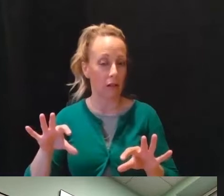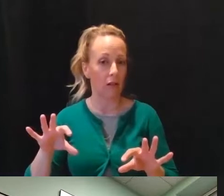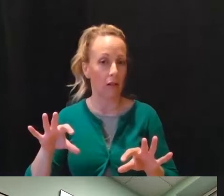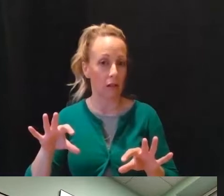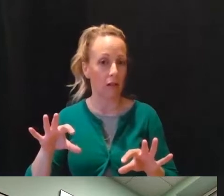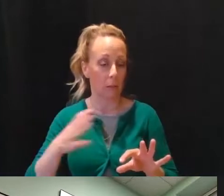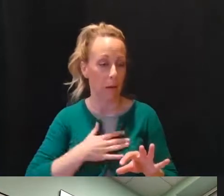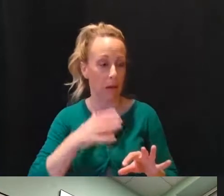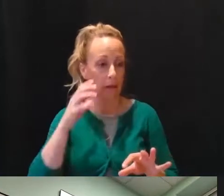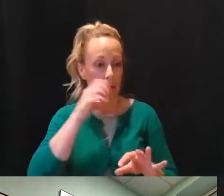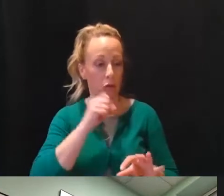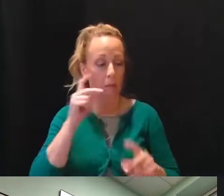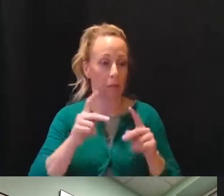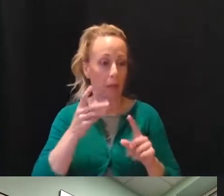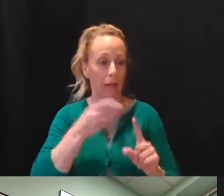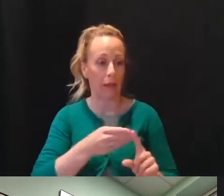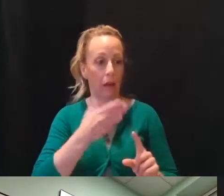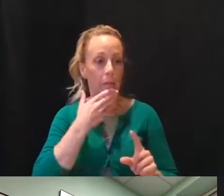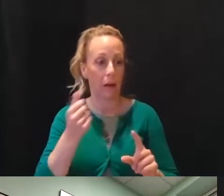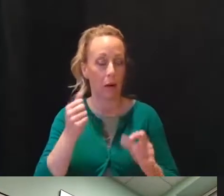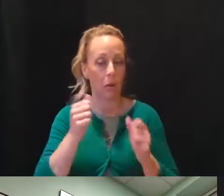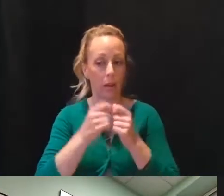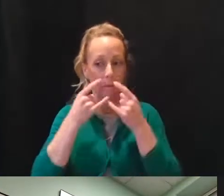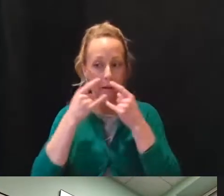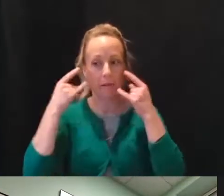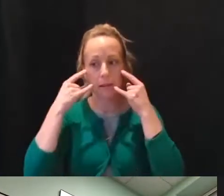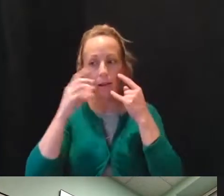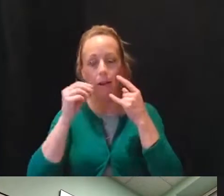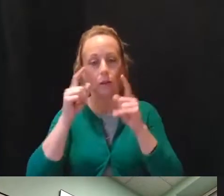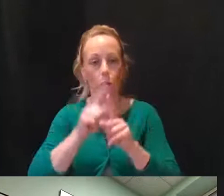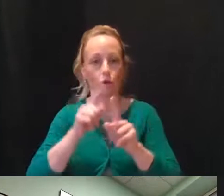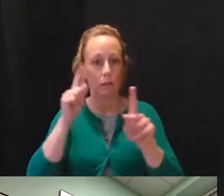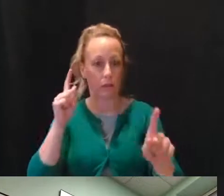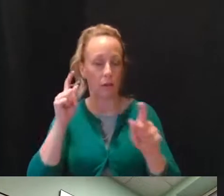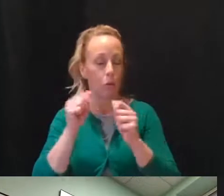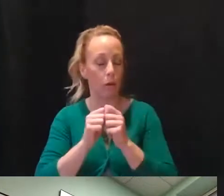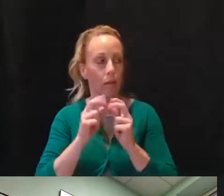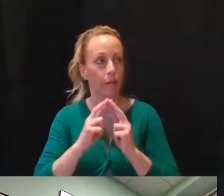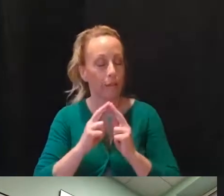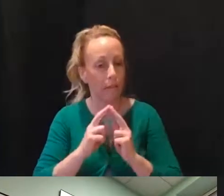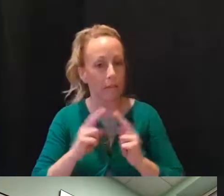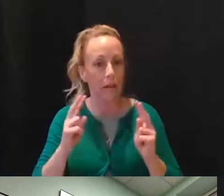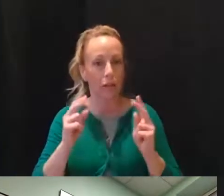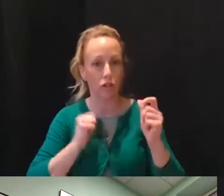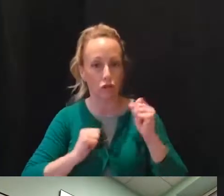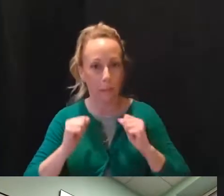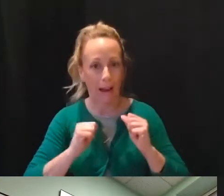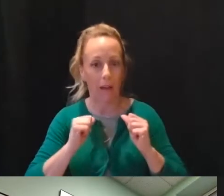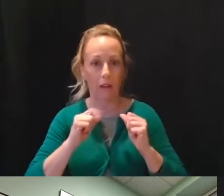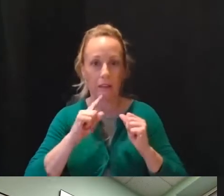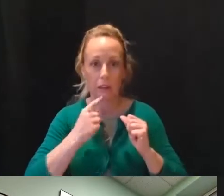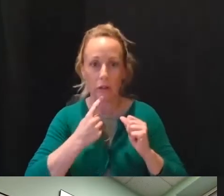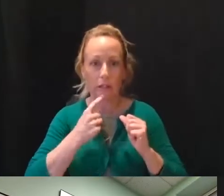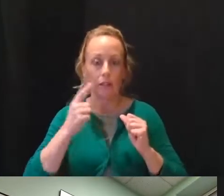to masking and social distancing, with very dramatic decreases in